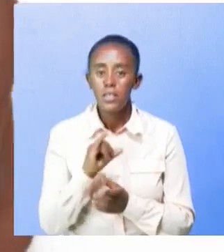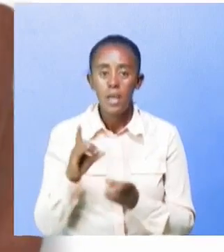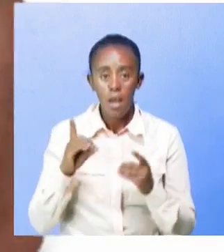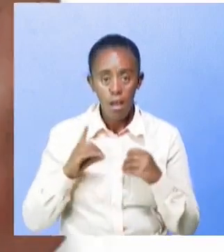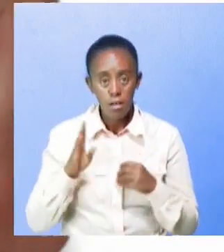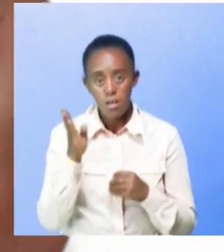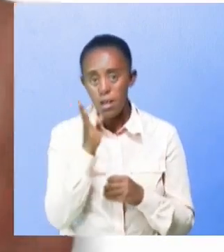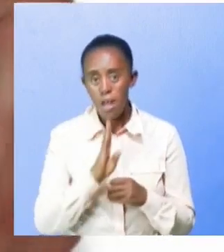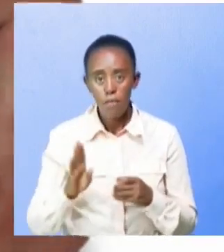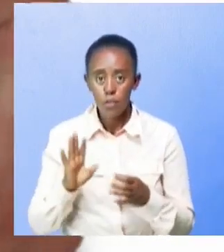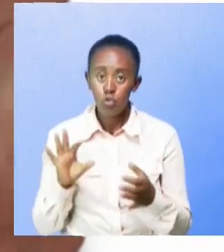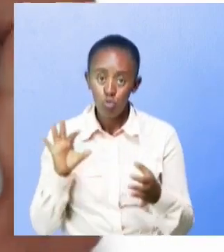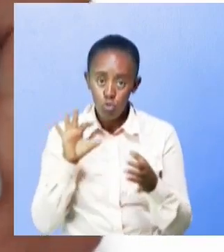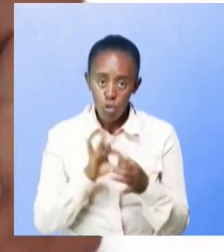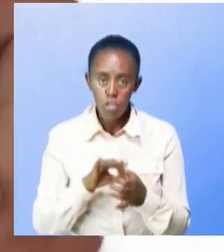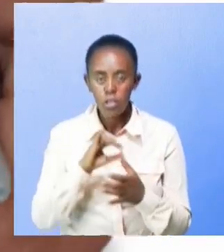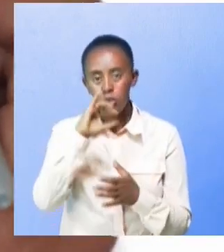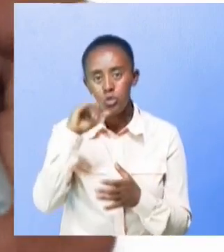joined